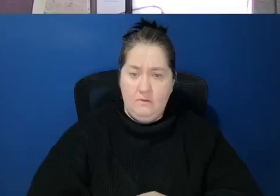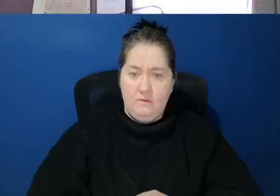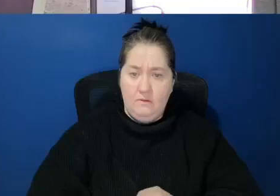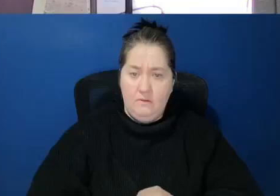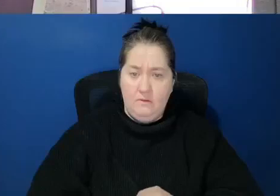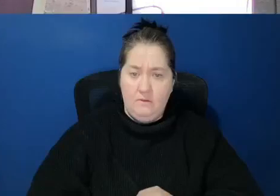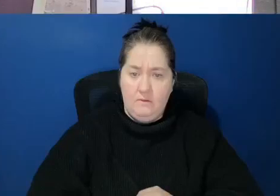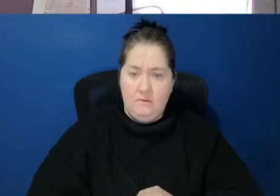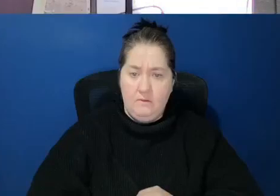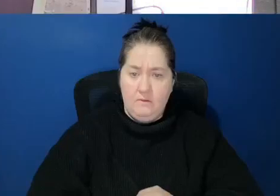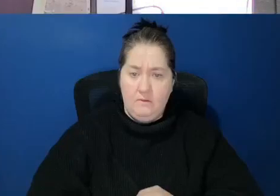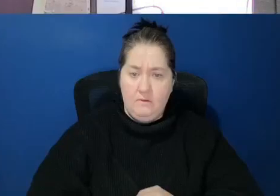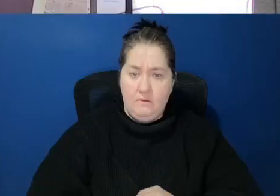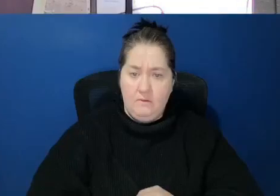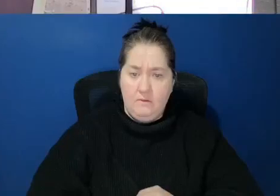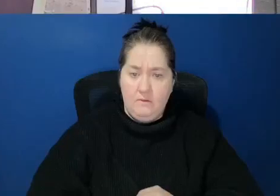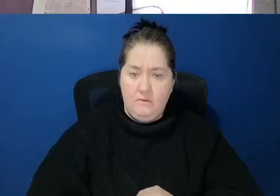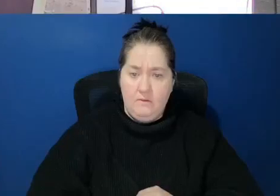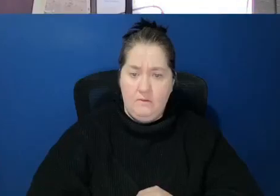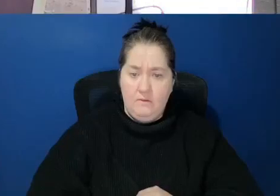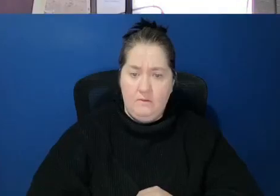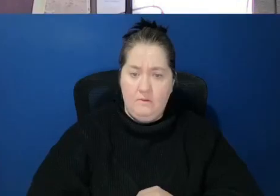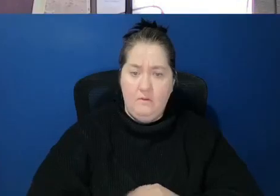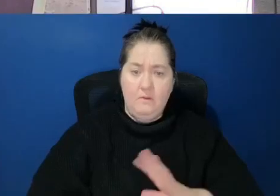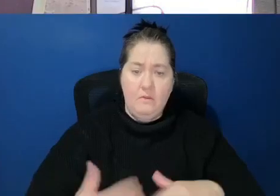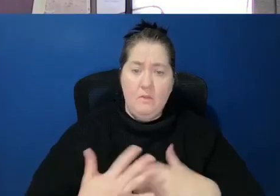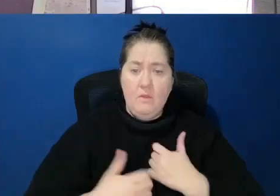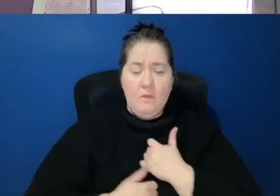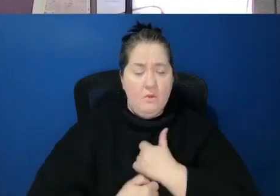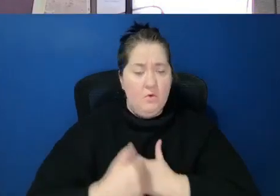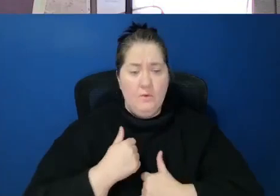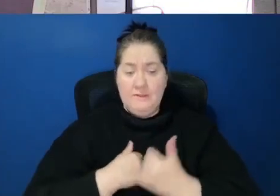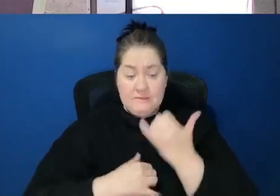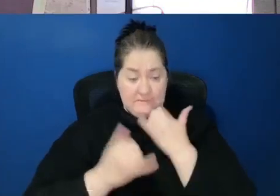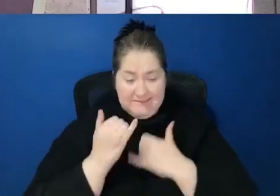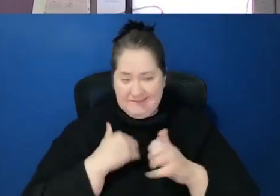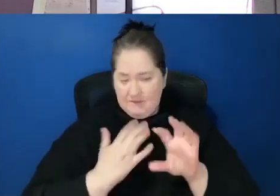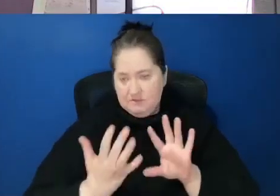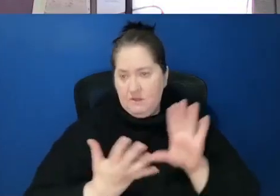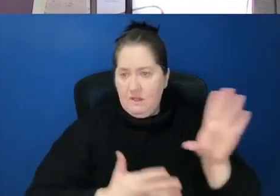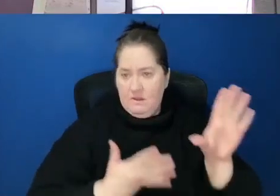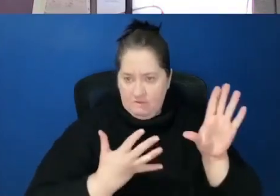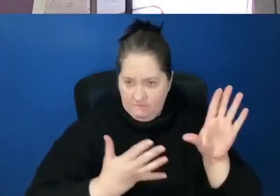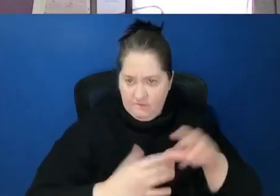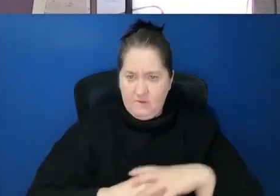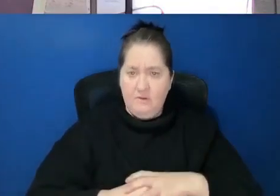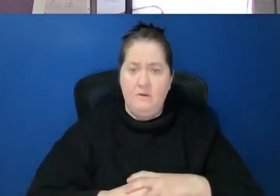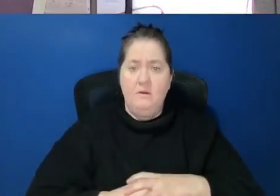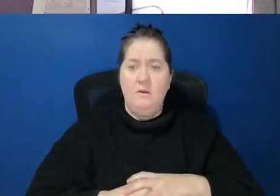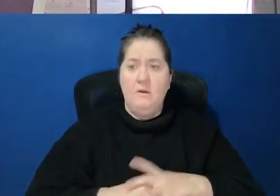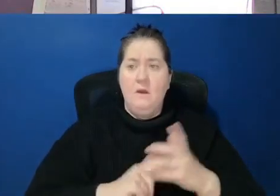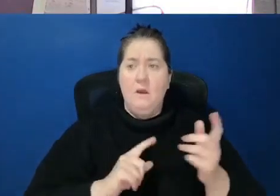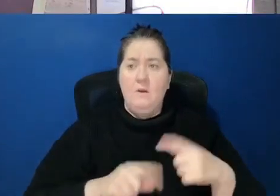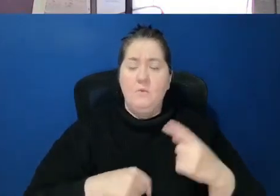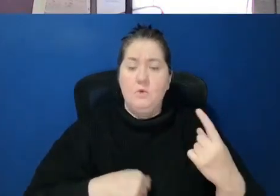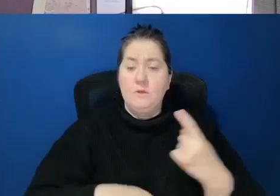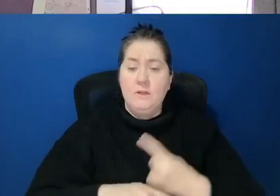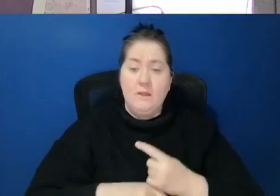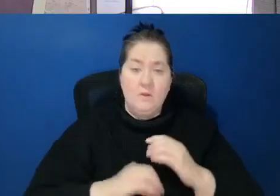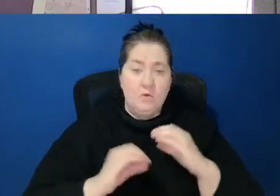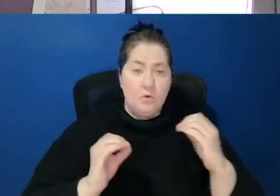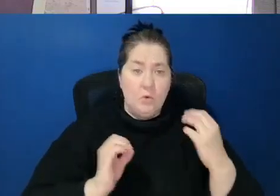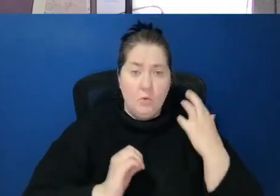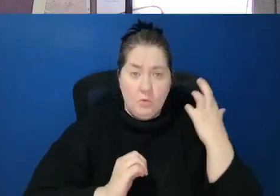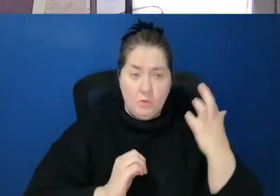Leave behind your regrets and mistakes. Come today, there's no reason